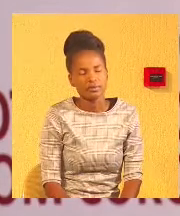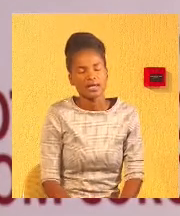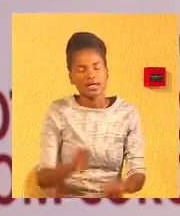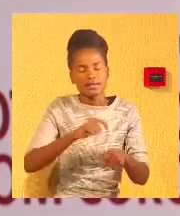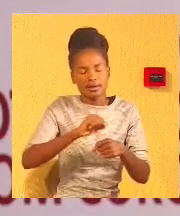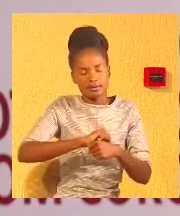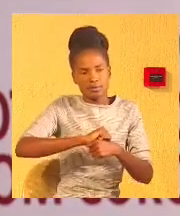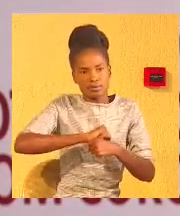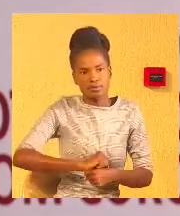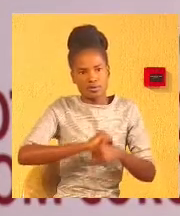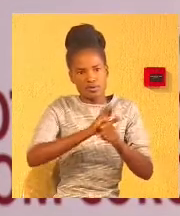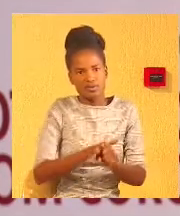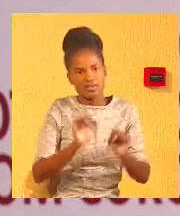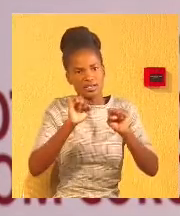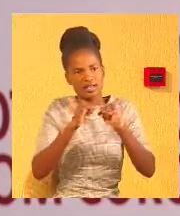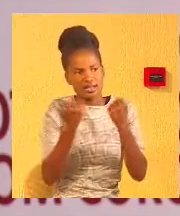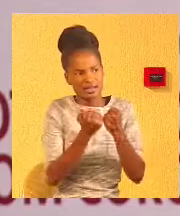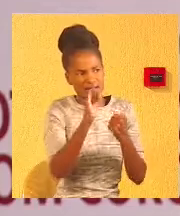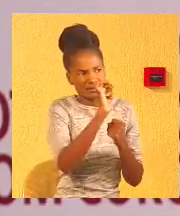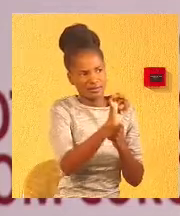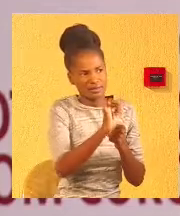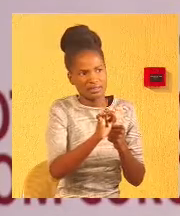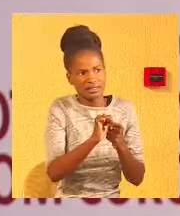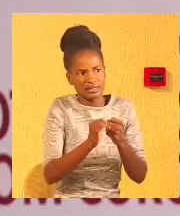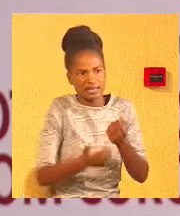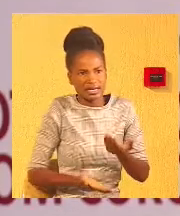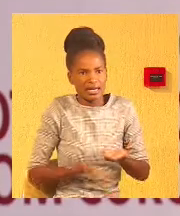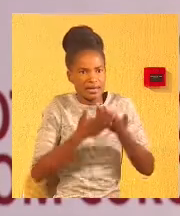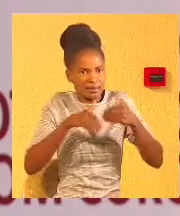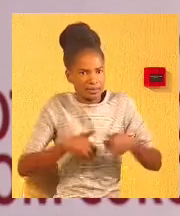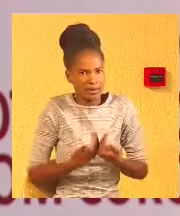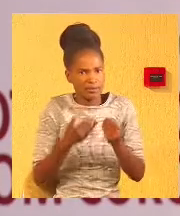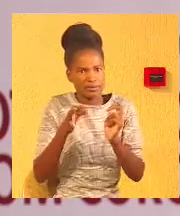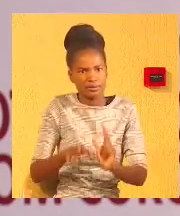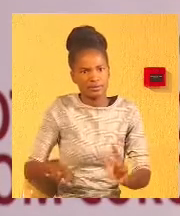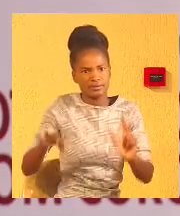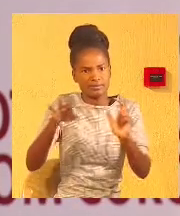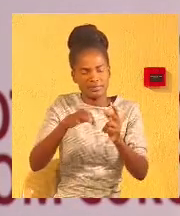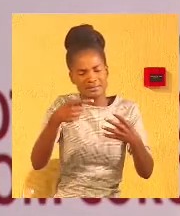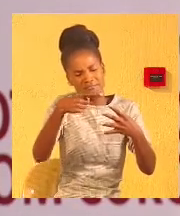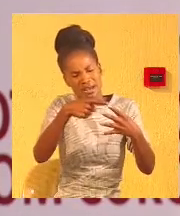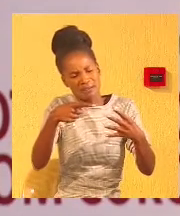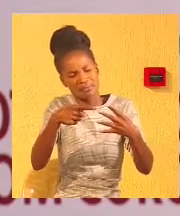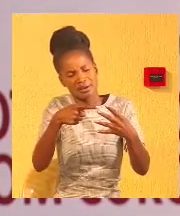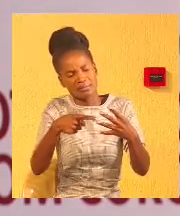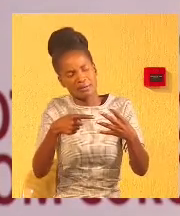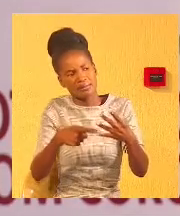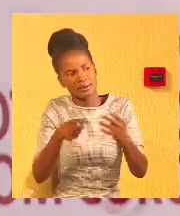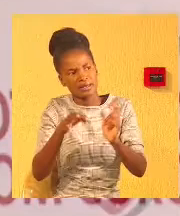been the experience of the union and how did it contribute in mitigating all these factors that are affecting farmers?